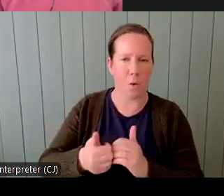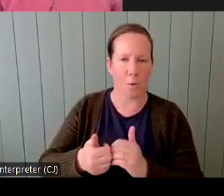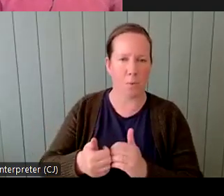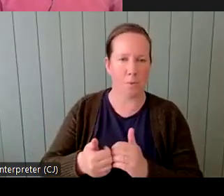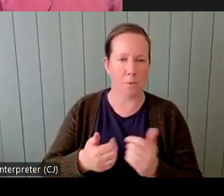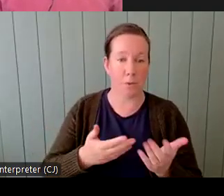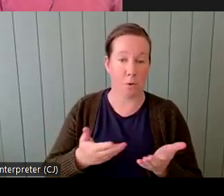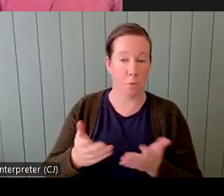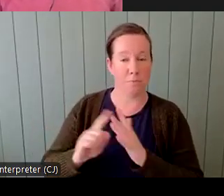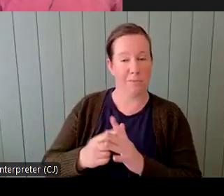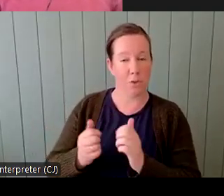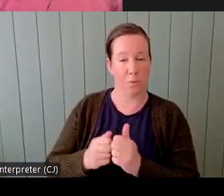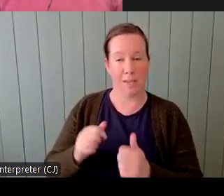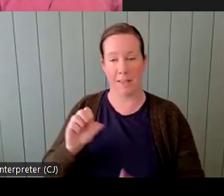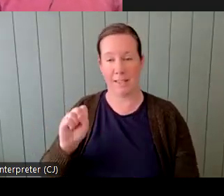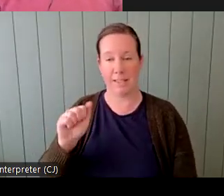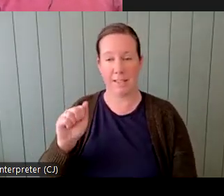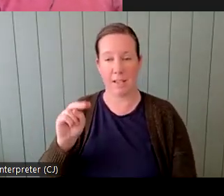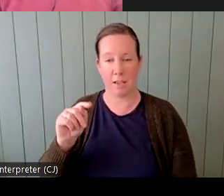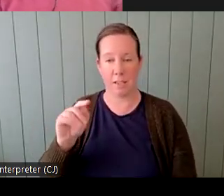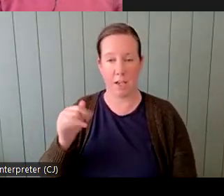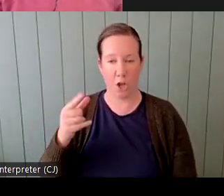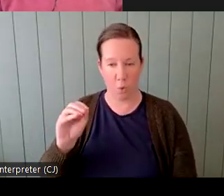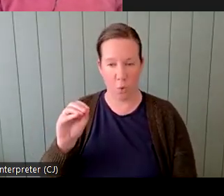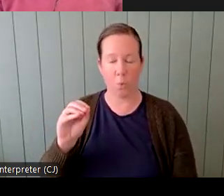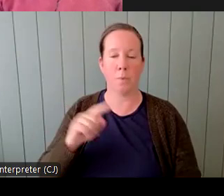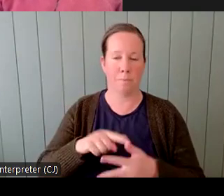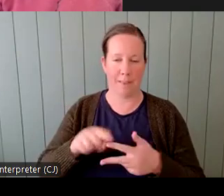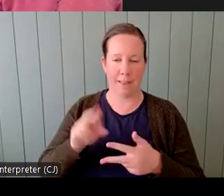with Santiago, then Nikki, and then Aarti.